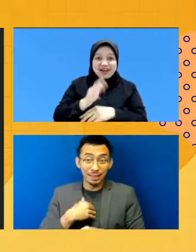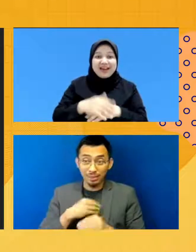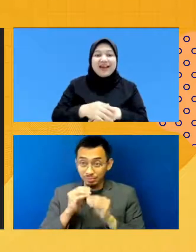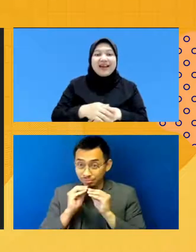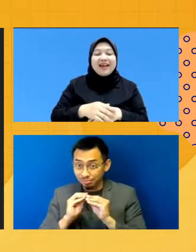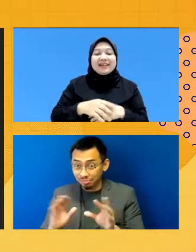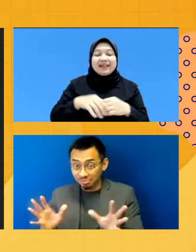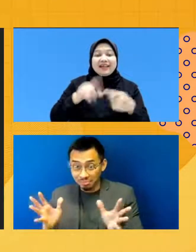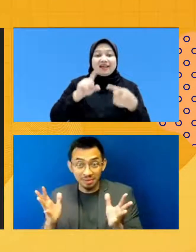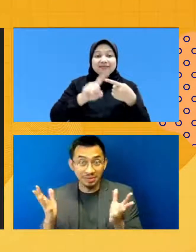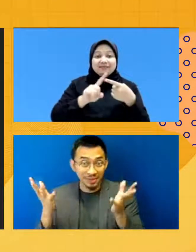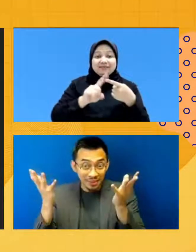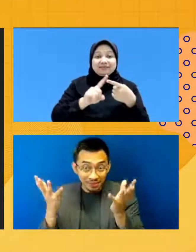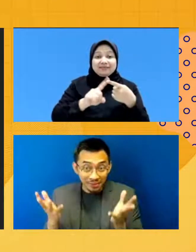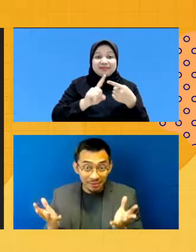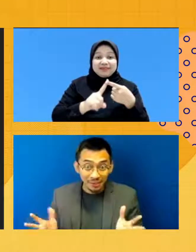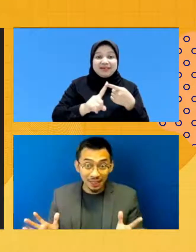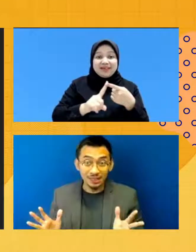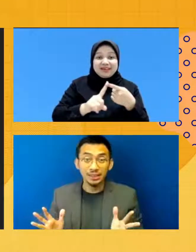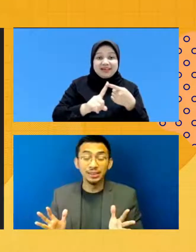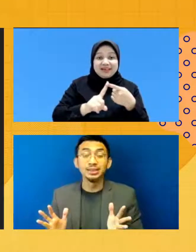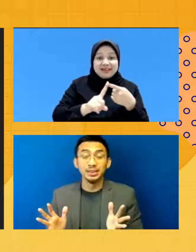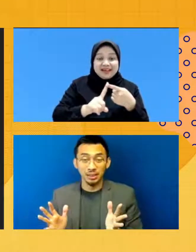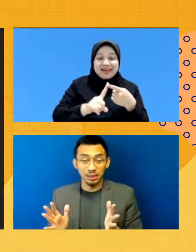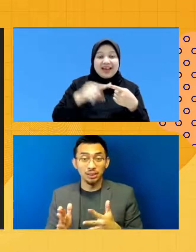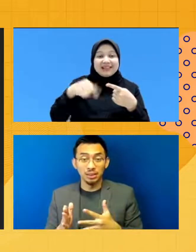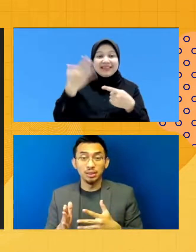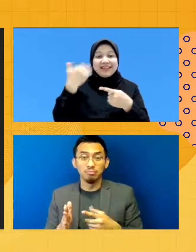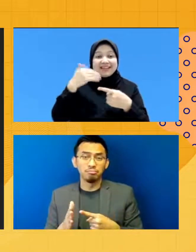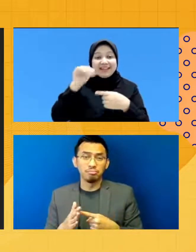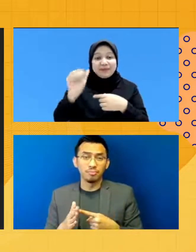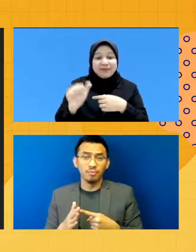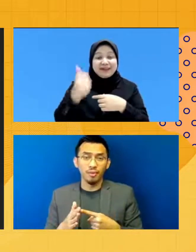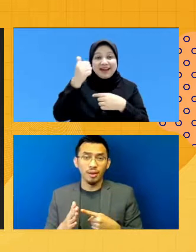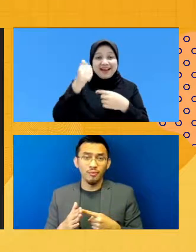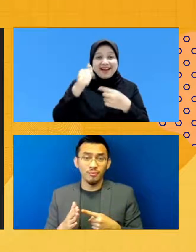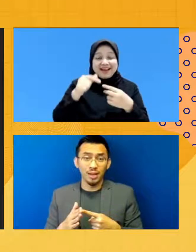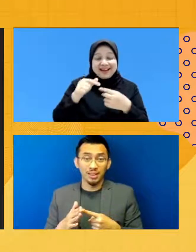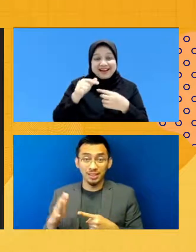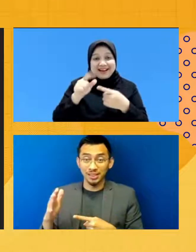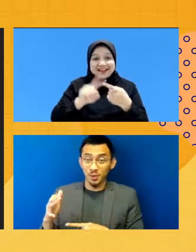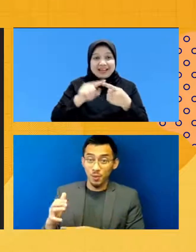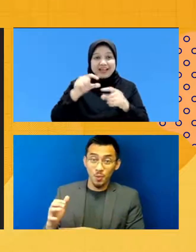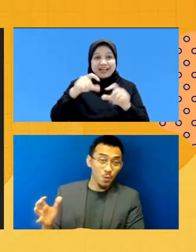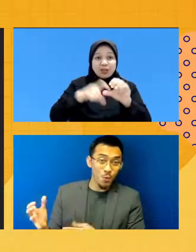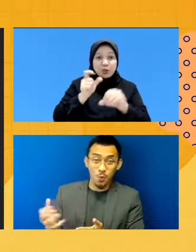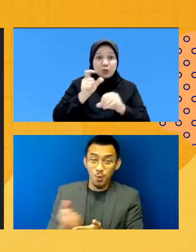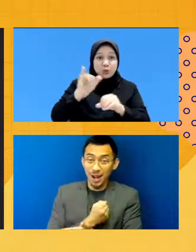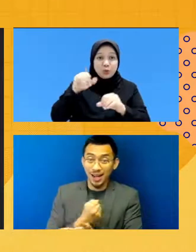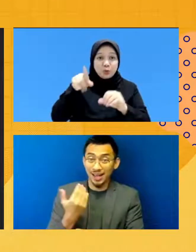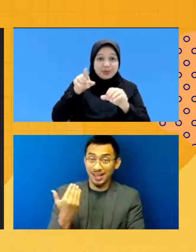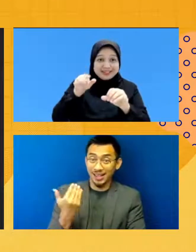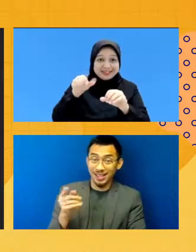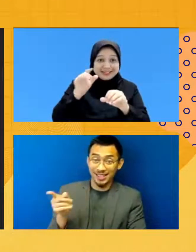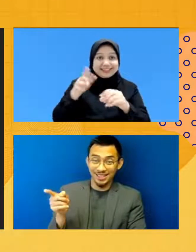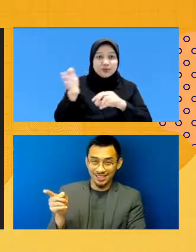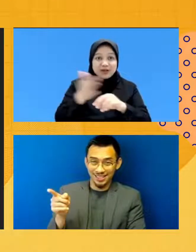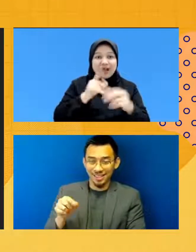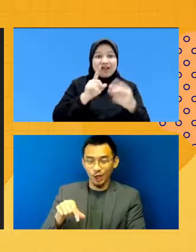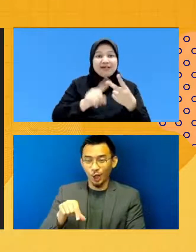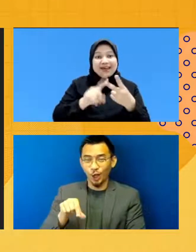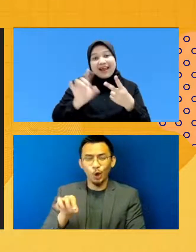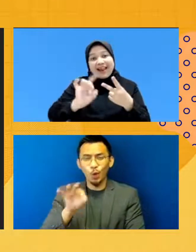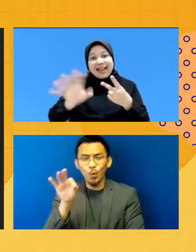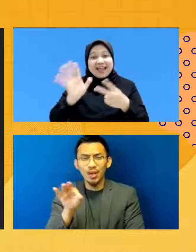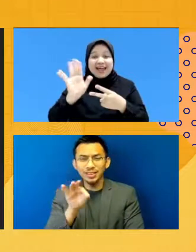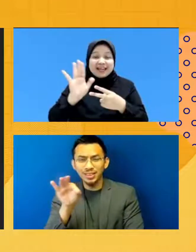the winner of the quiz, and the other winners are from the active participant. So, we already have